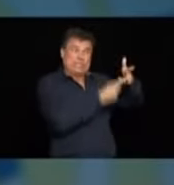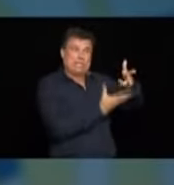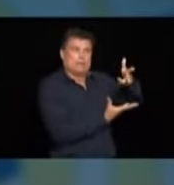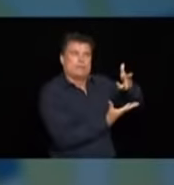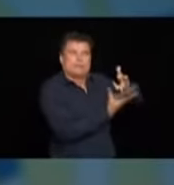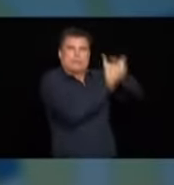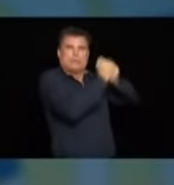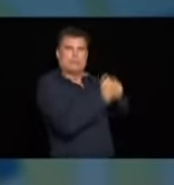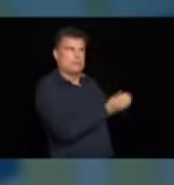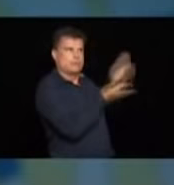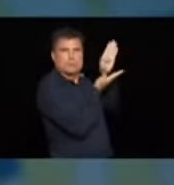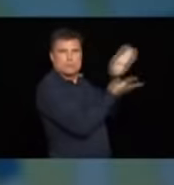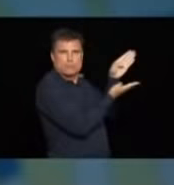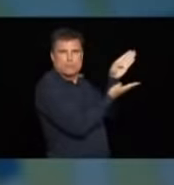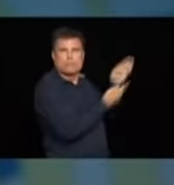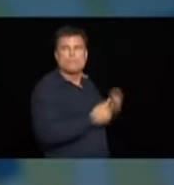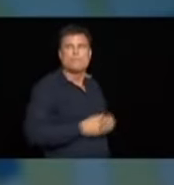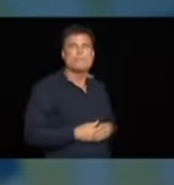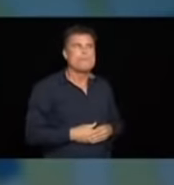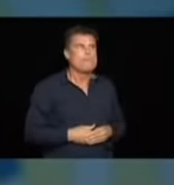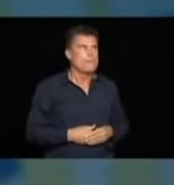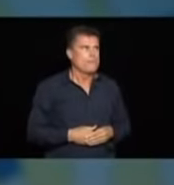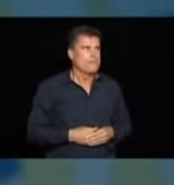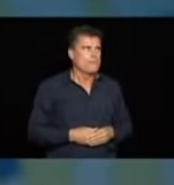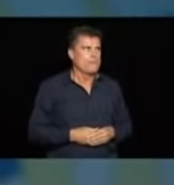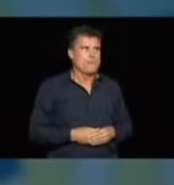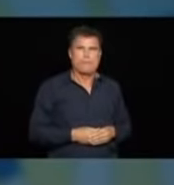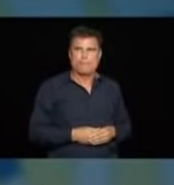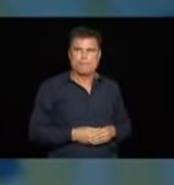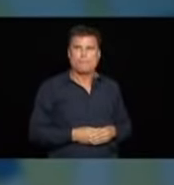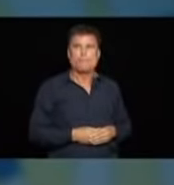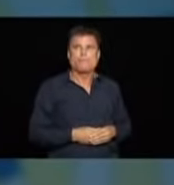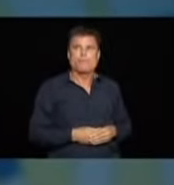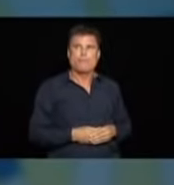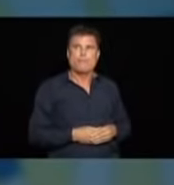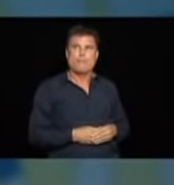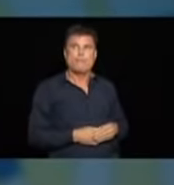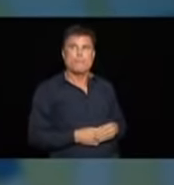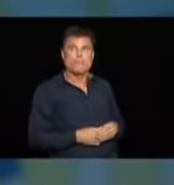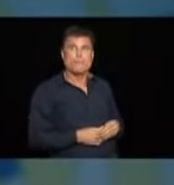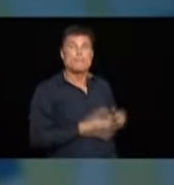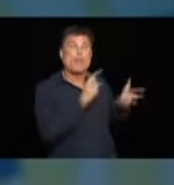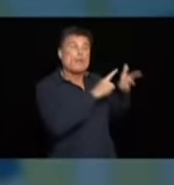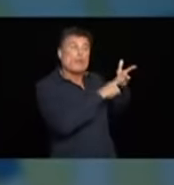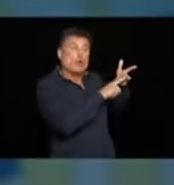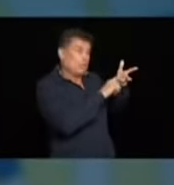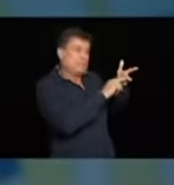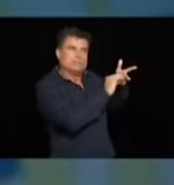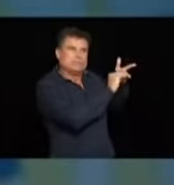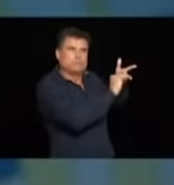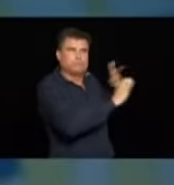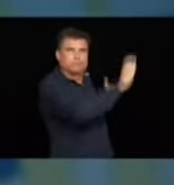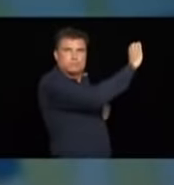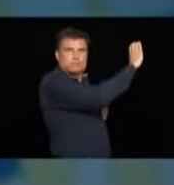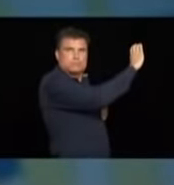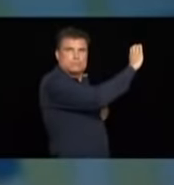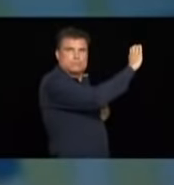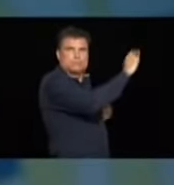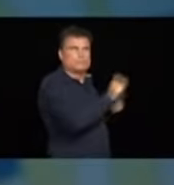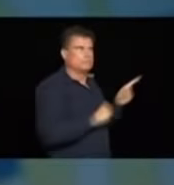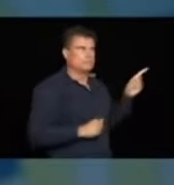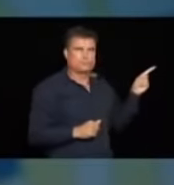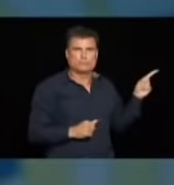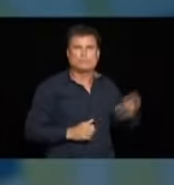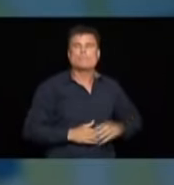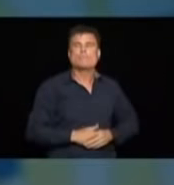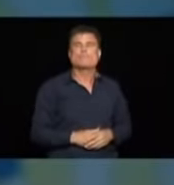seen cases by exposure during phase 3. And really what stands out to me is